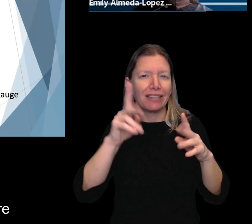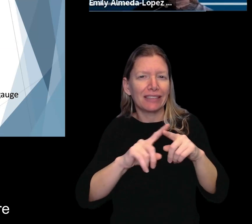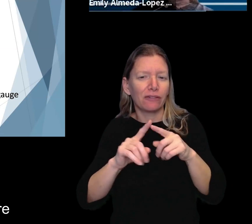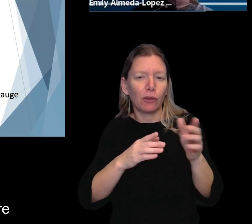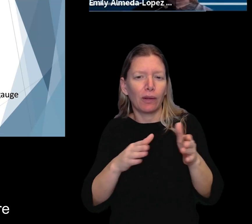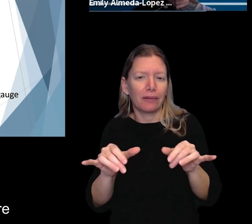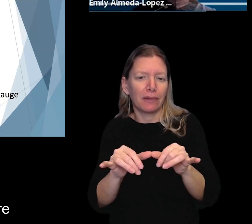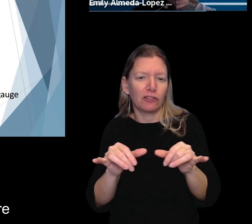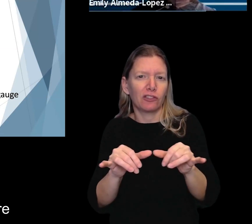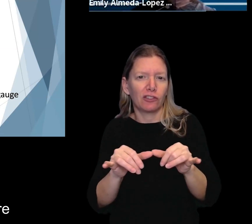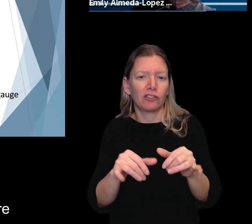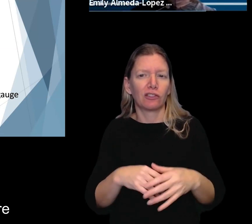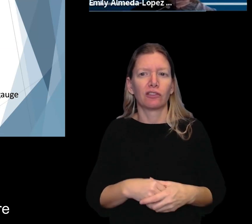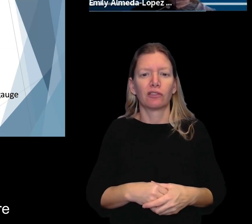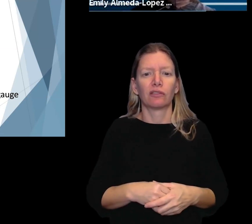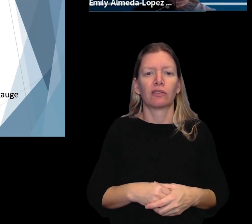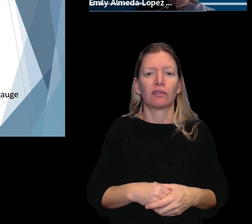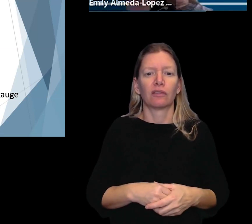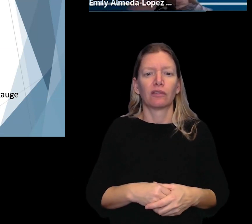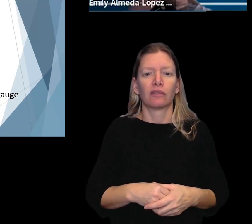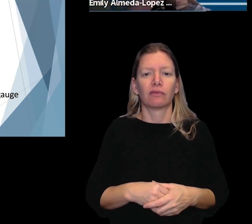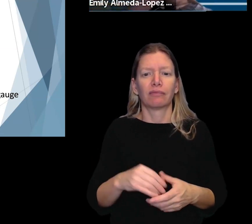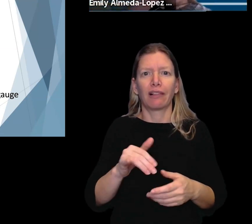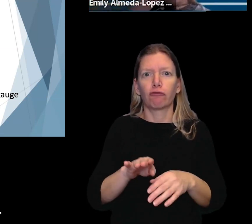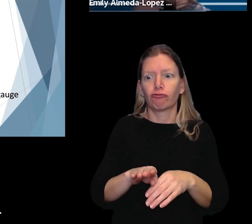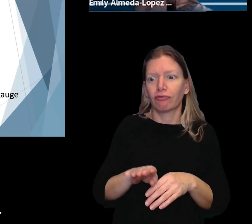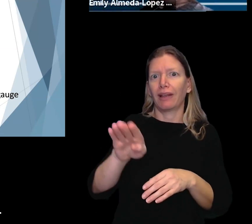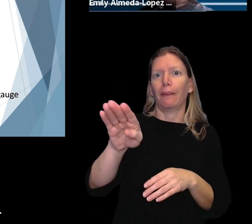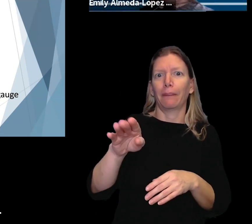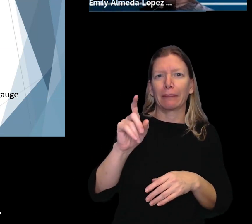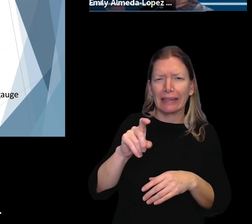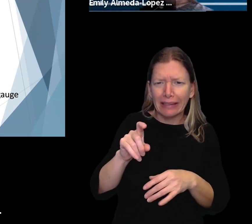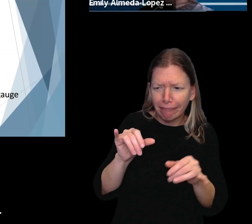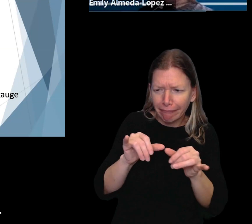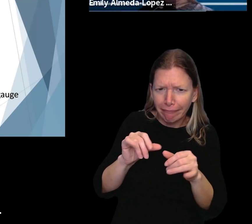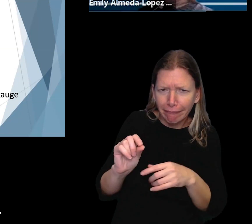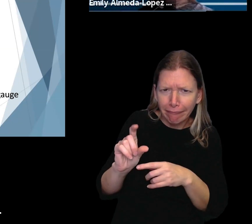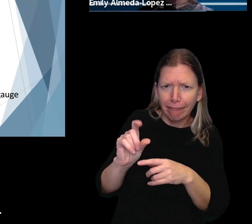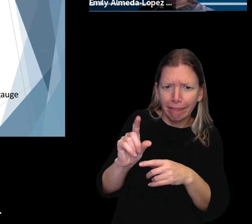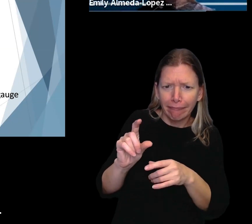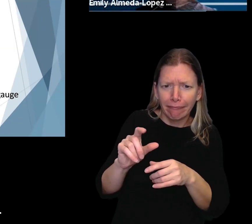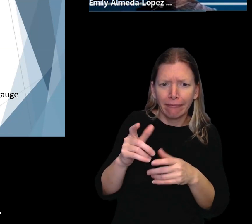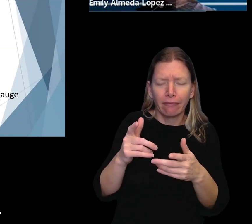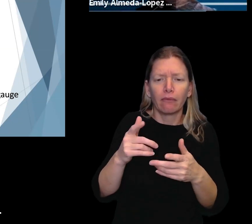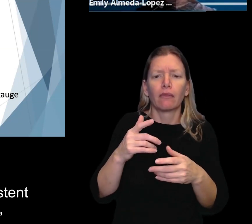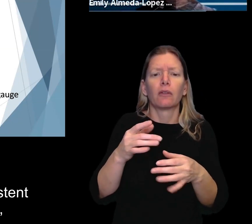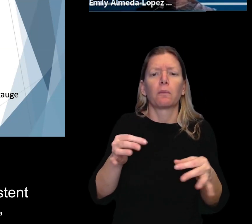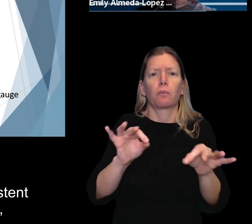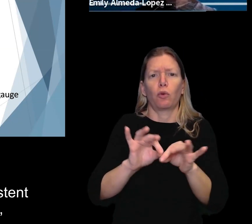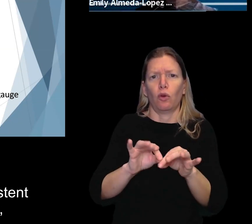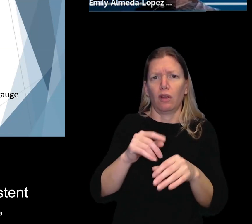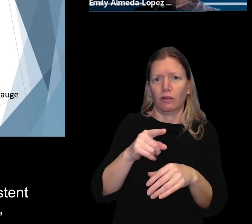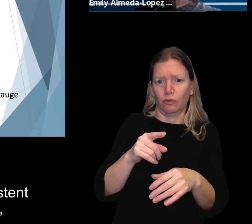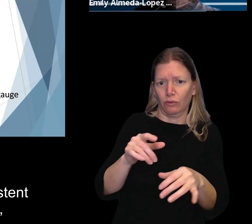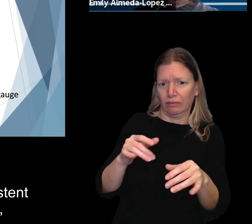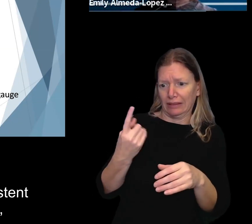have seen people improvise ways to measure, um, especially for things like ramps that require ratios. As long as you